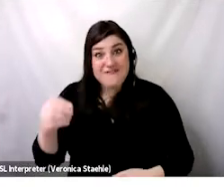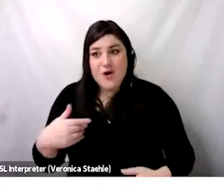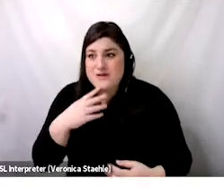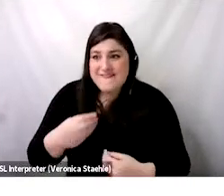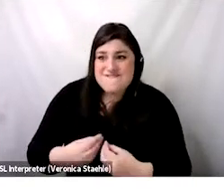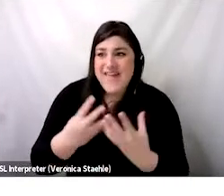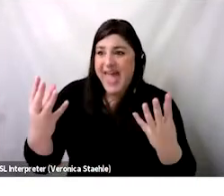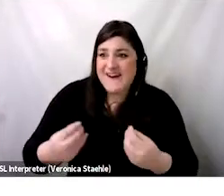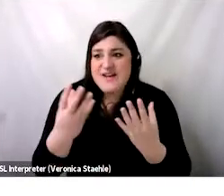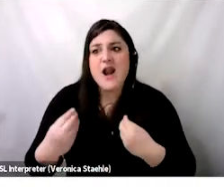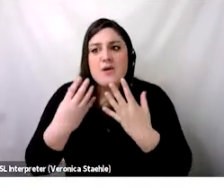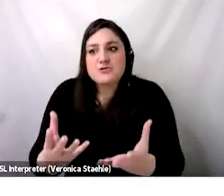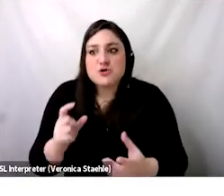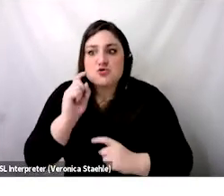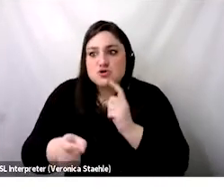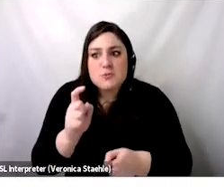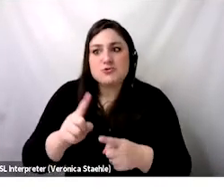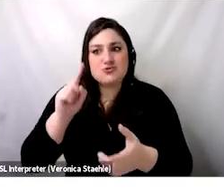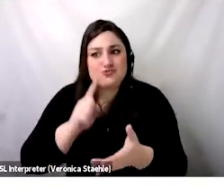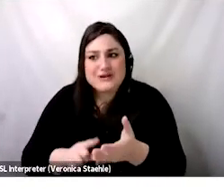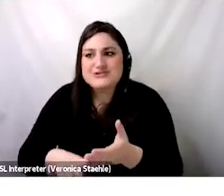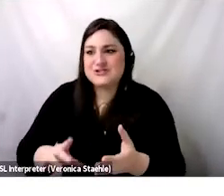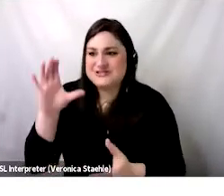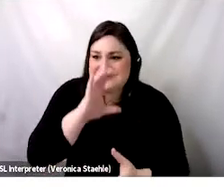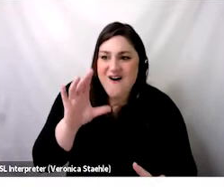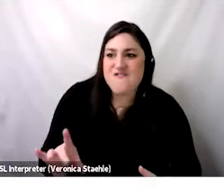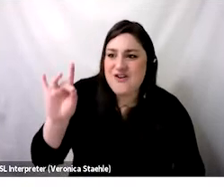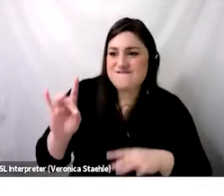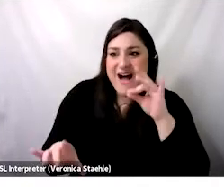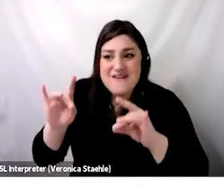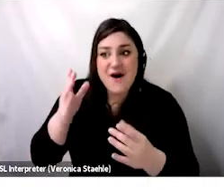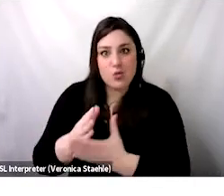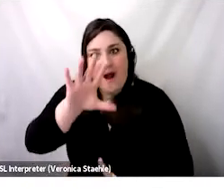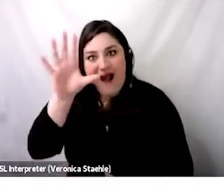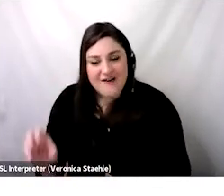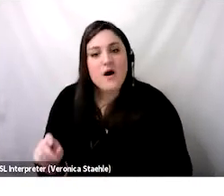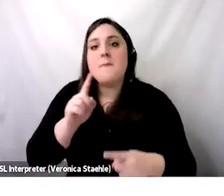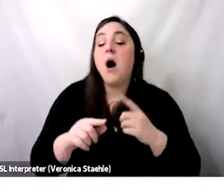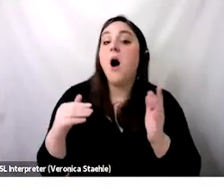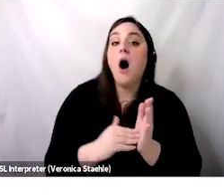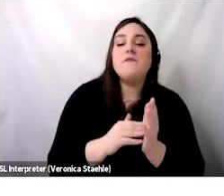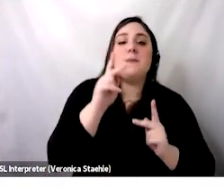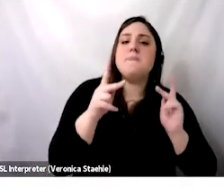a continent of scarcity, needing the help of Europeans to survive.